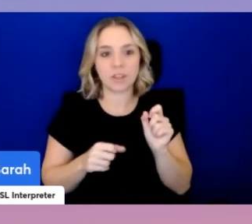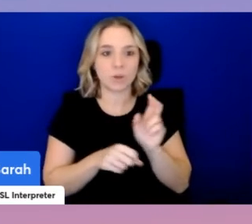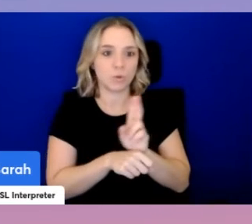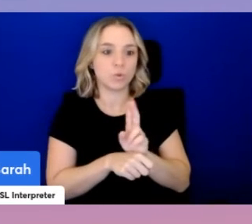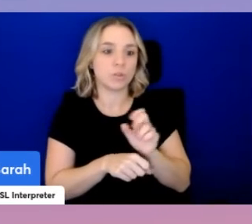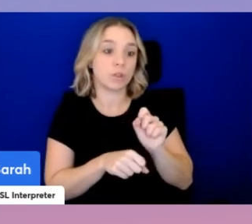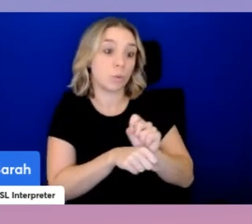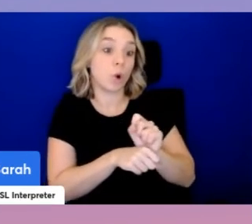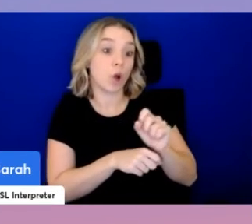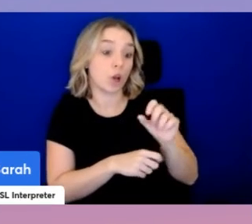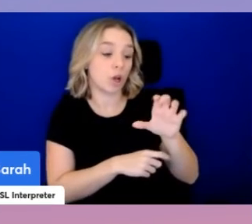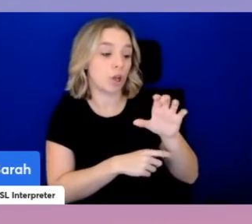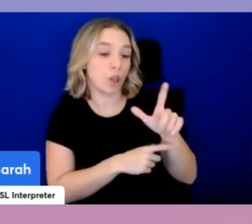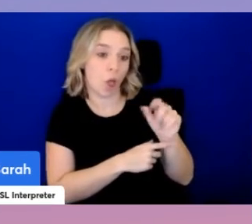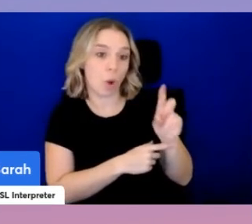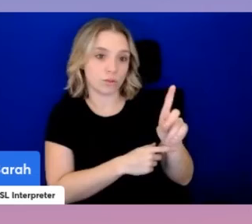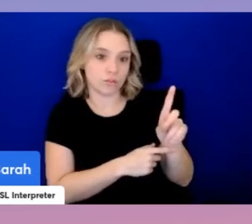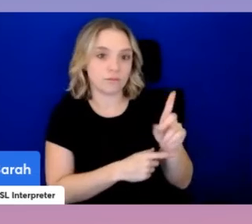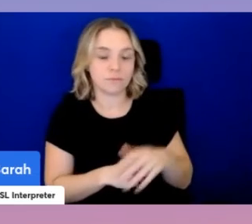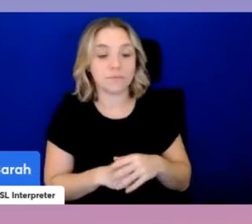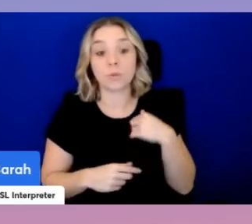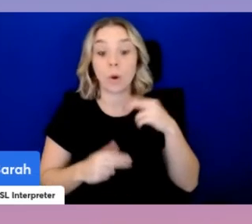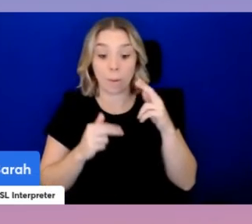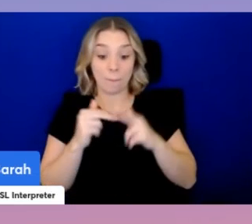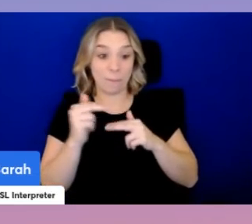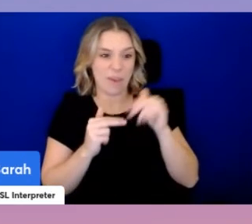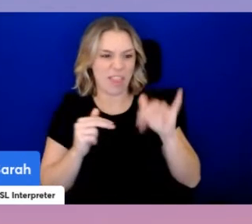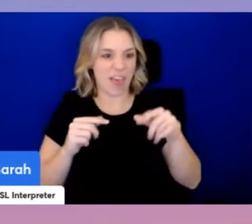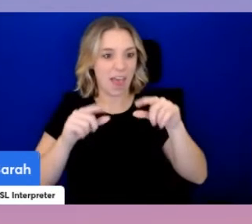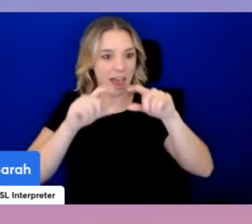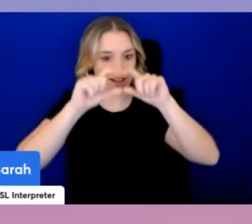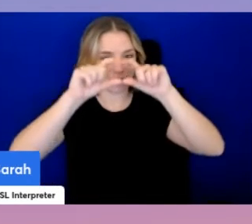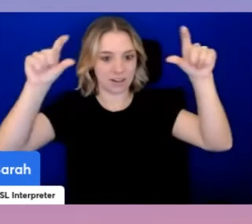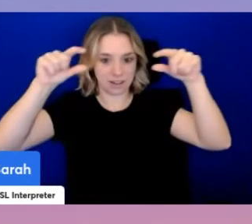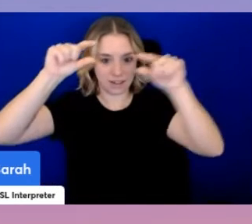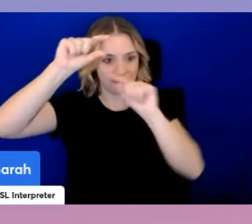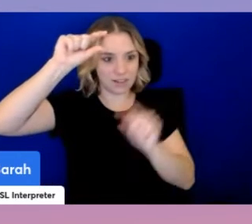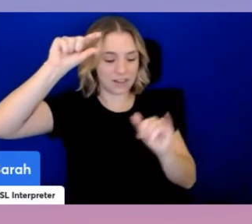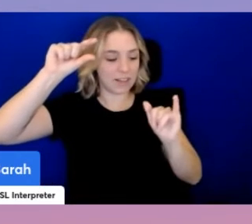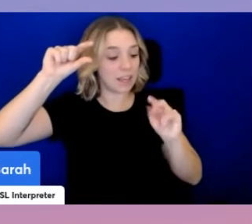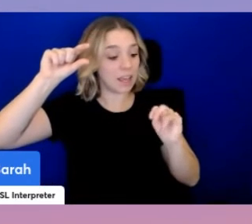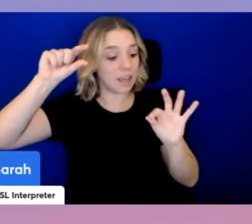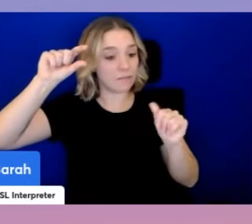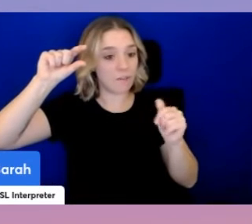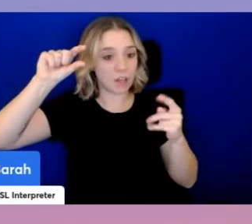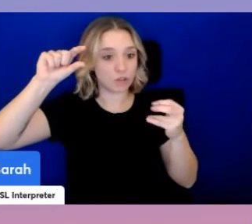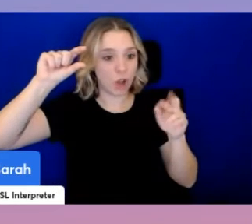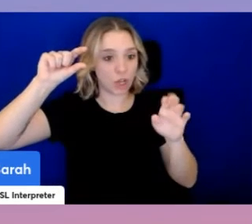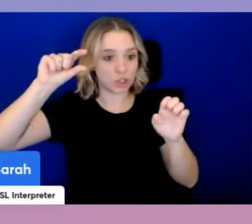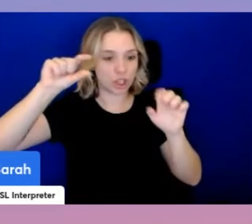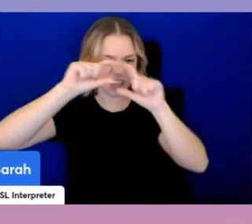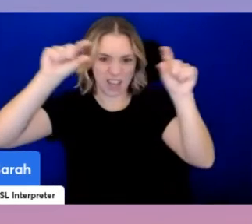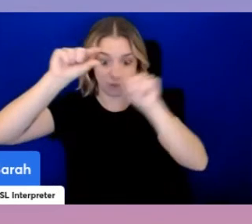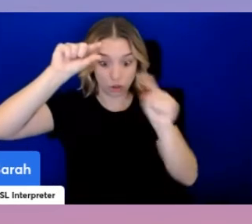right? I'm building the infrastructure, and then I'm doing also the Databricks configuration.